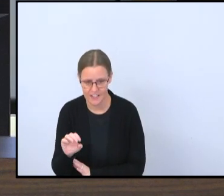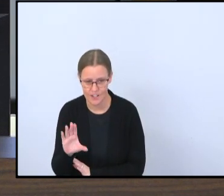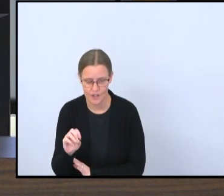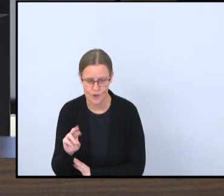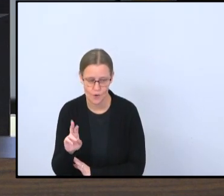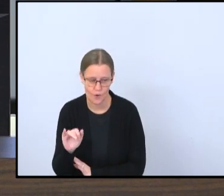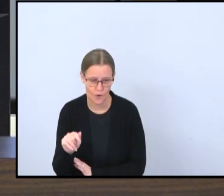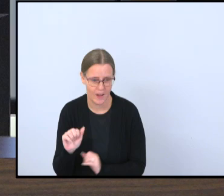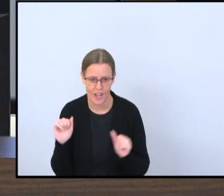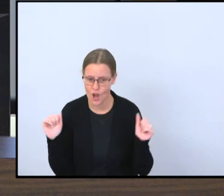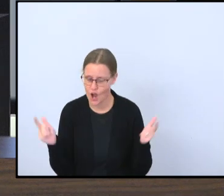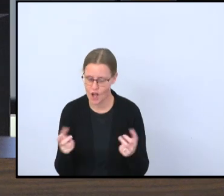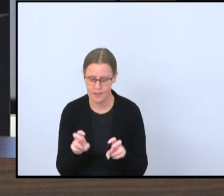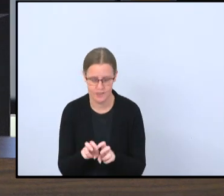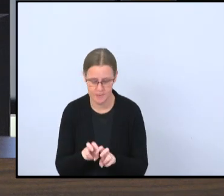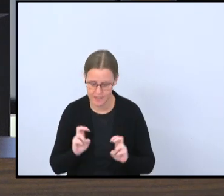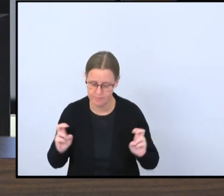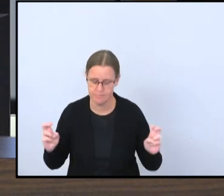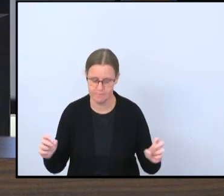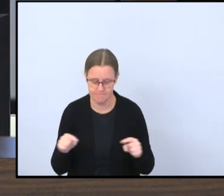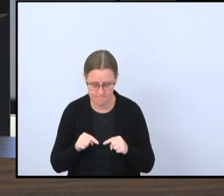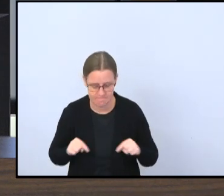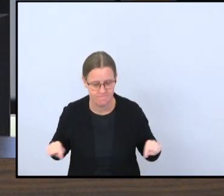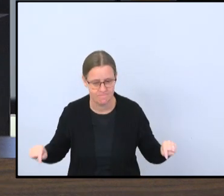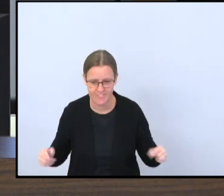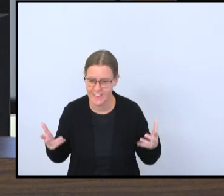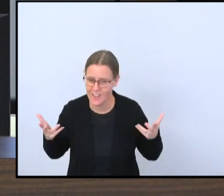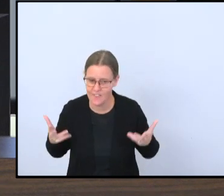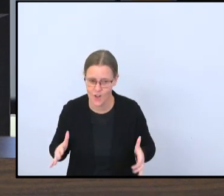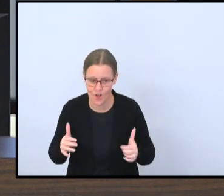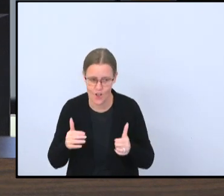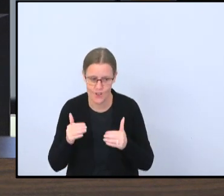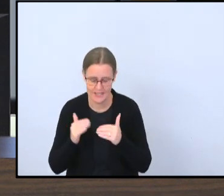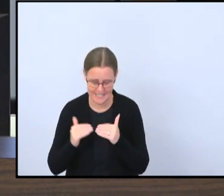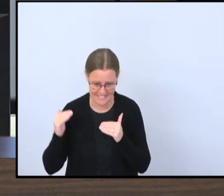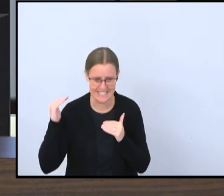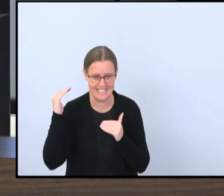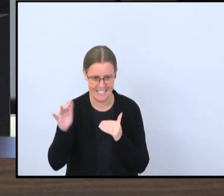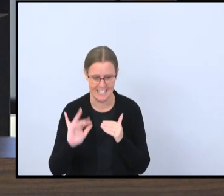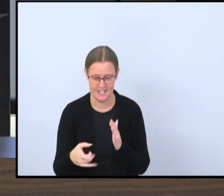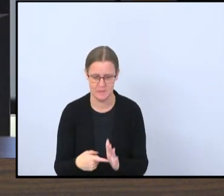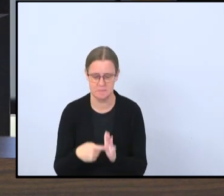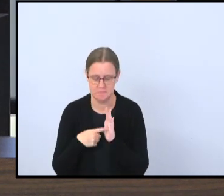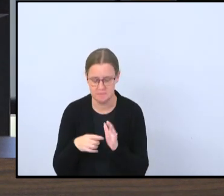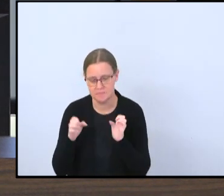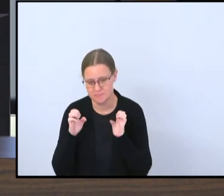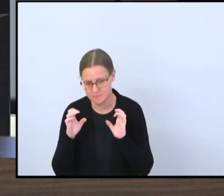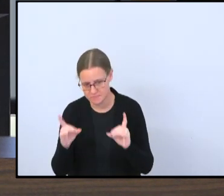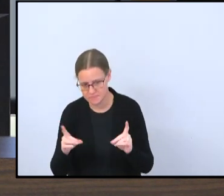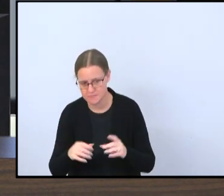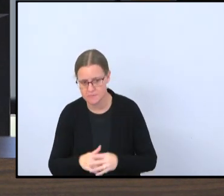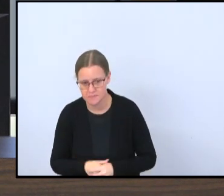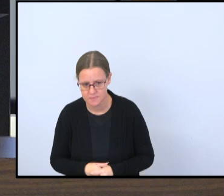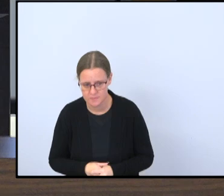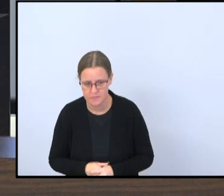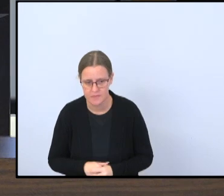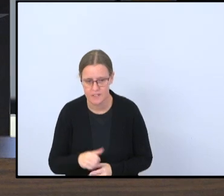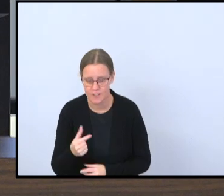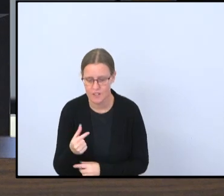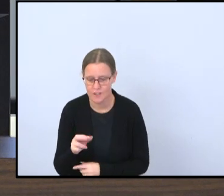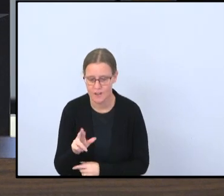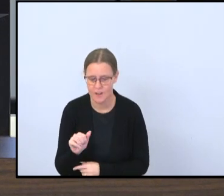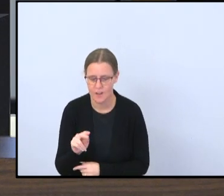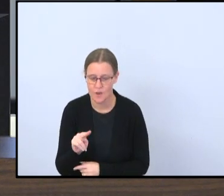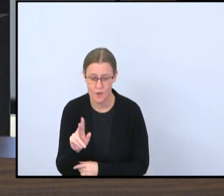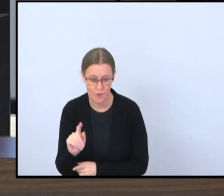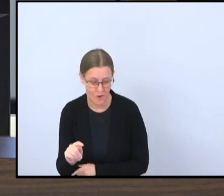Davis, Keith Guillory, Angelo Ochoa, and Jim Patton have all completed and exceeded their required continuing education. Jonathan Grant has